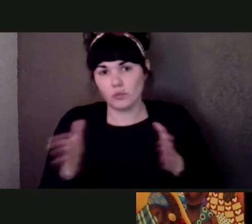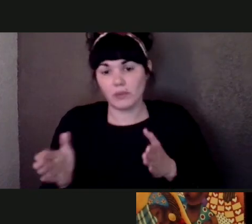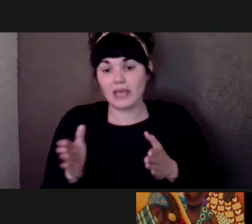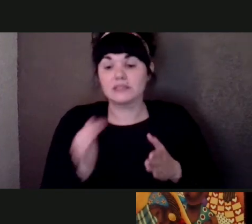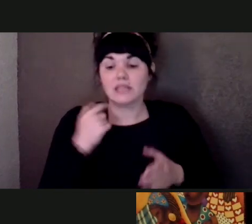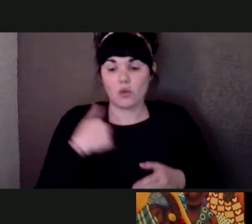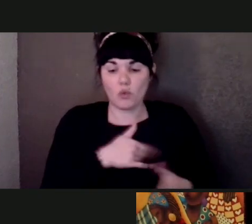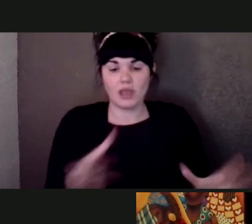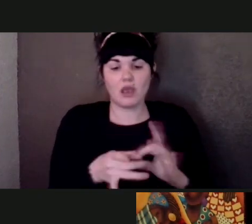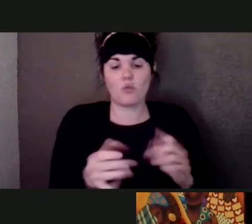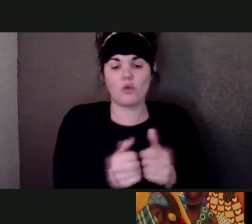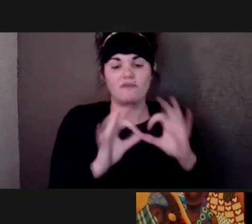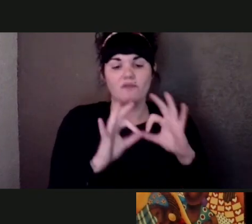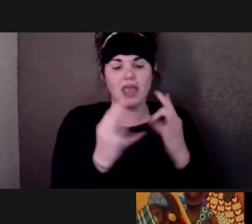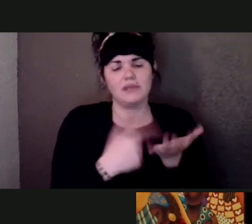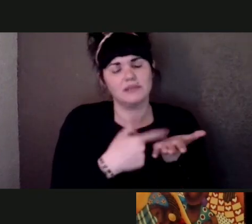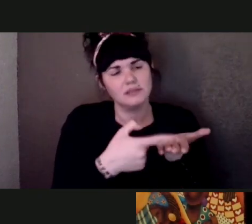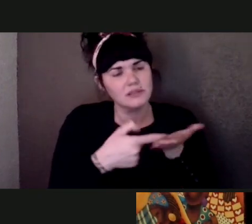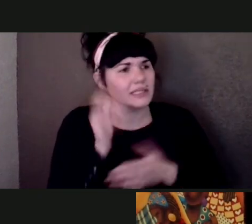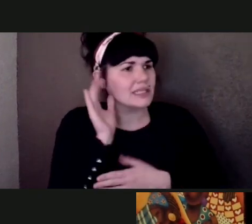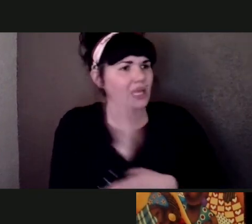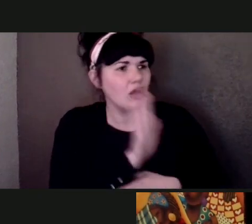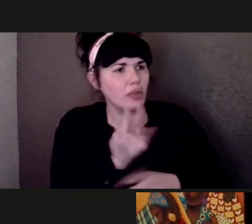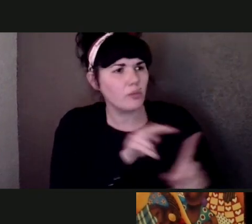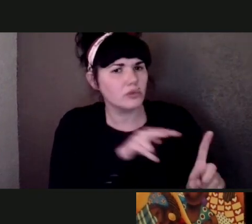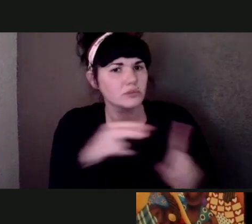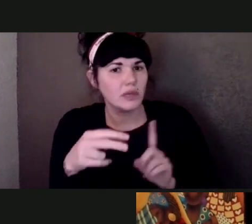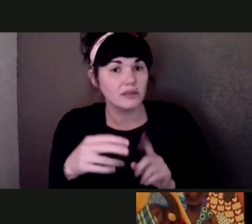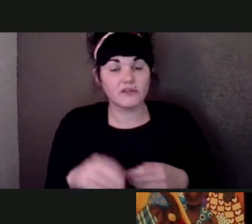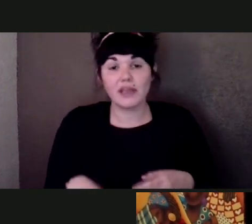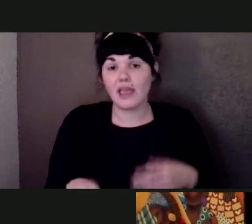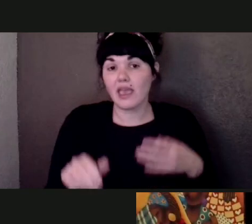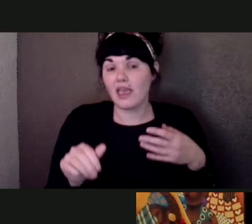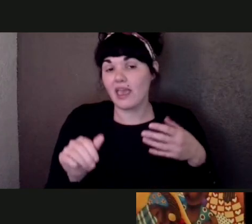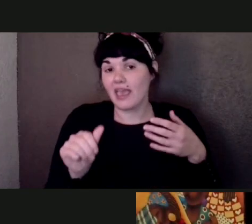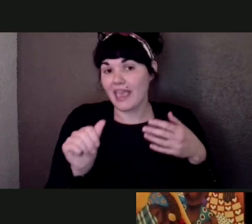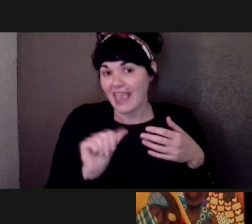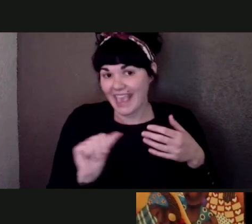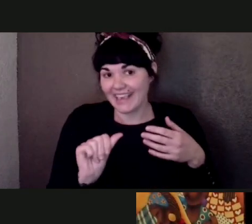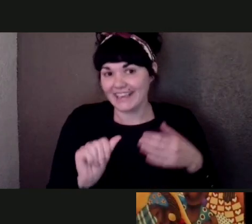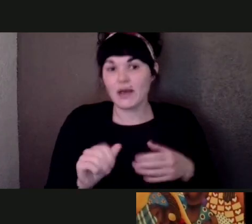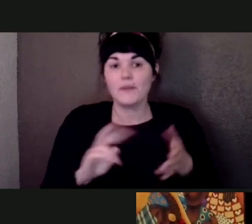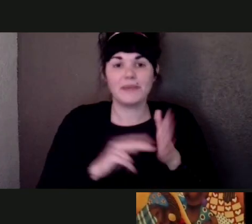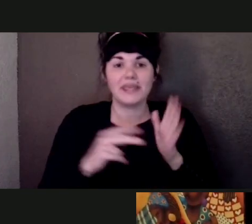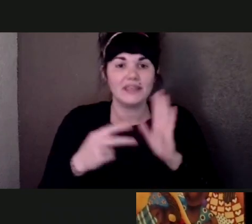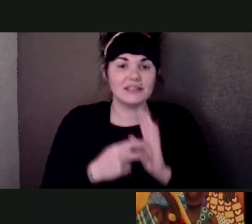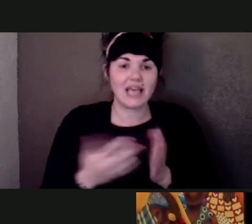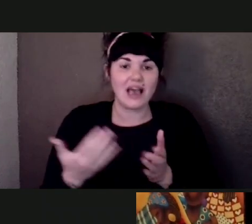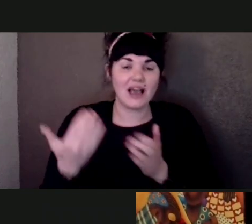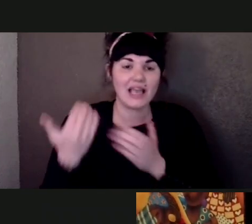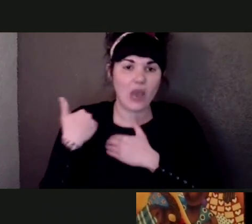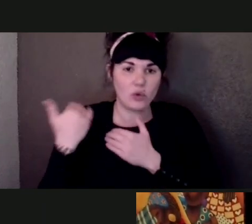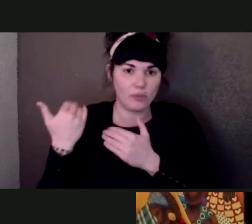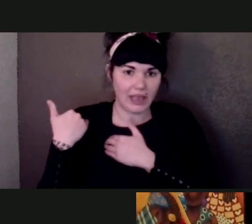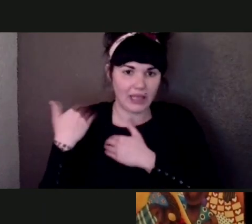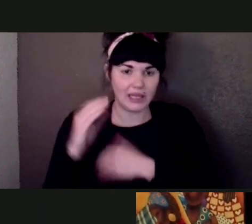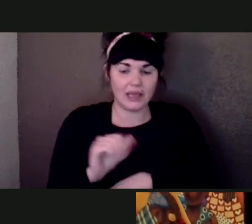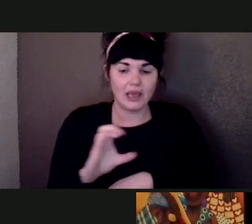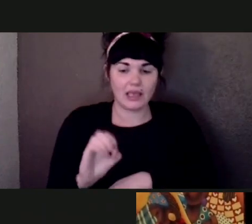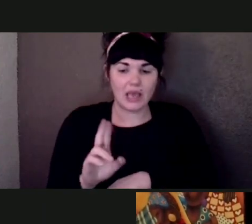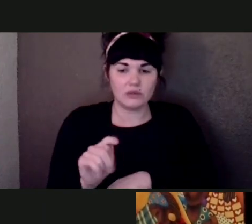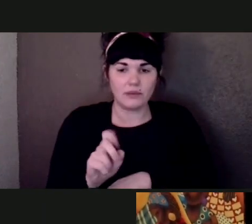to hear their perspective. The A is accountability. And this is where I challenged the parents that are on the line right now. When you think about coaches, you